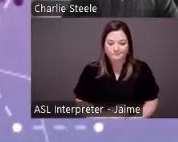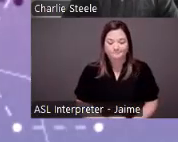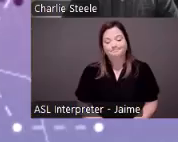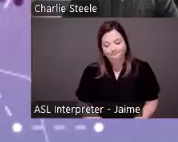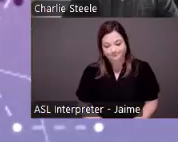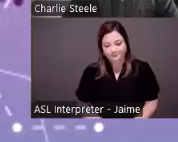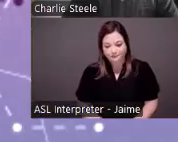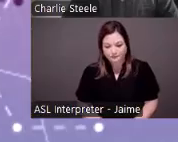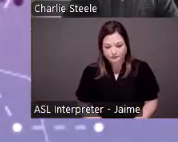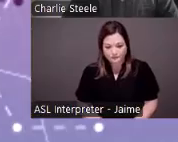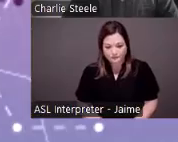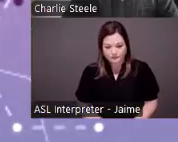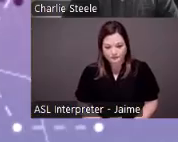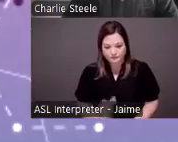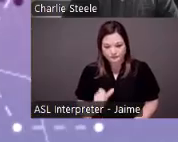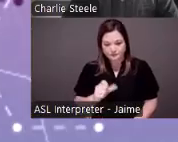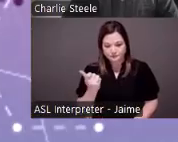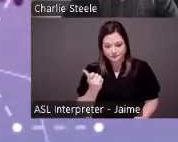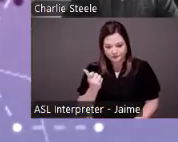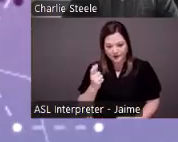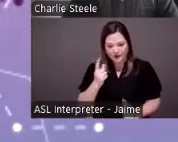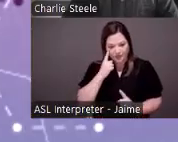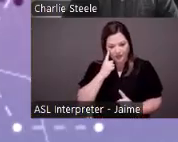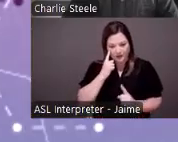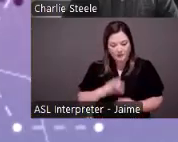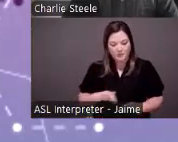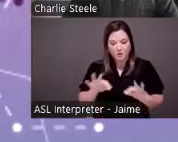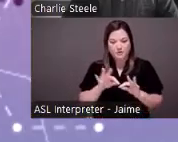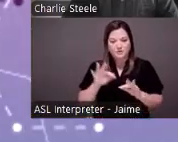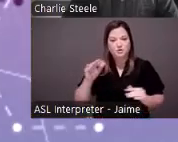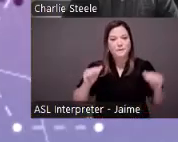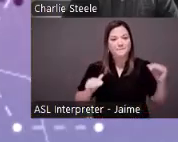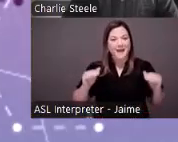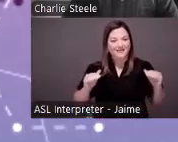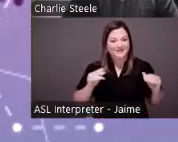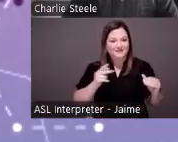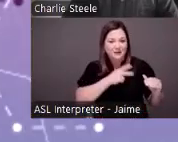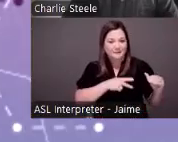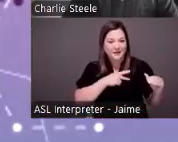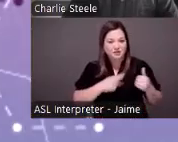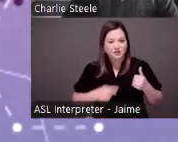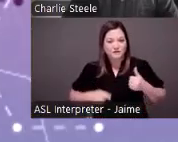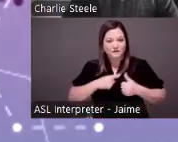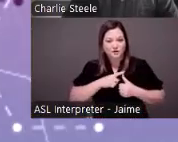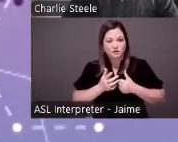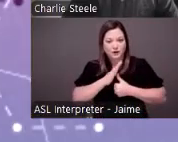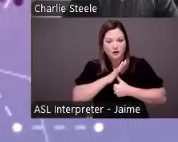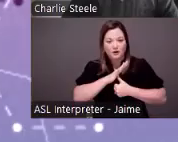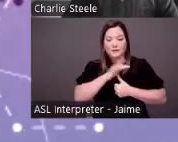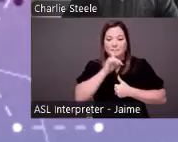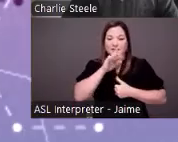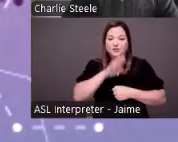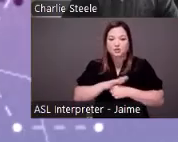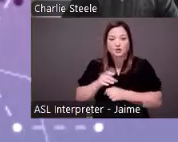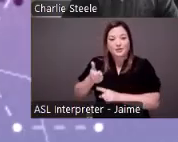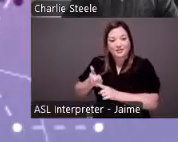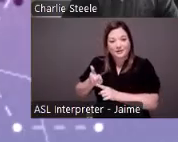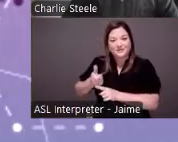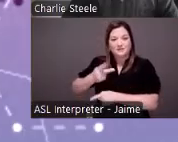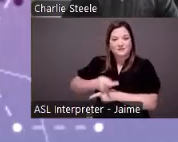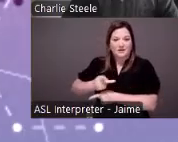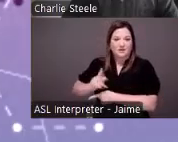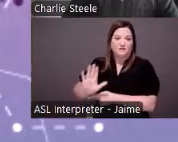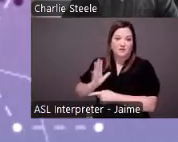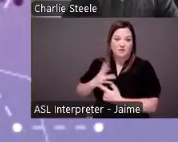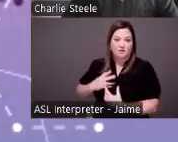I see another point. I also think it's important to strike a balance. A patient's first priority is to ensure that they're taking care of their health. I think it's